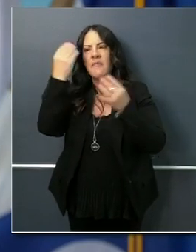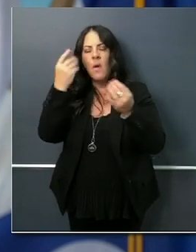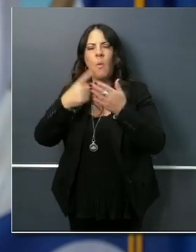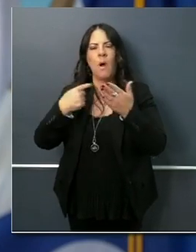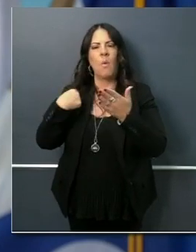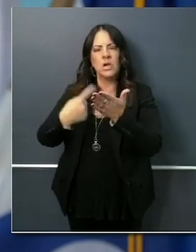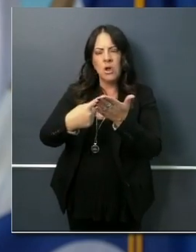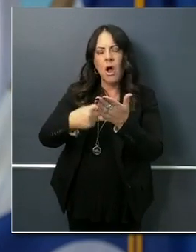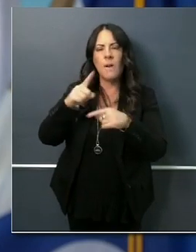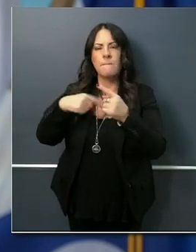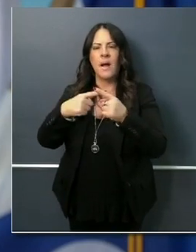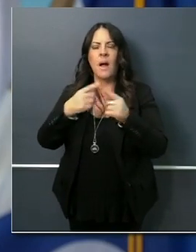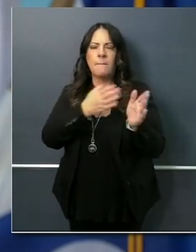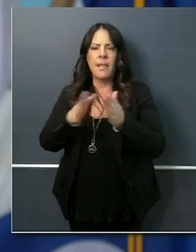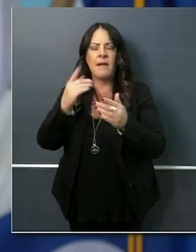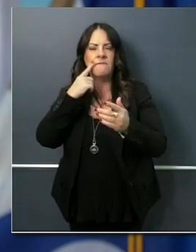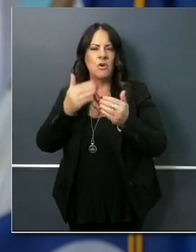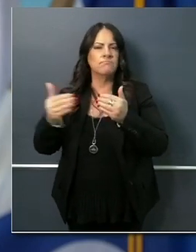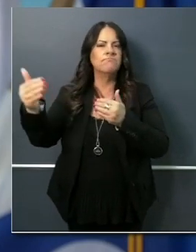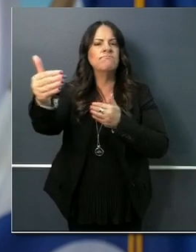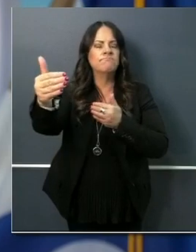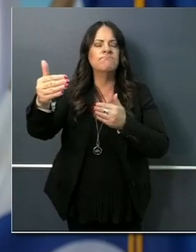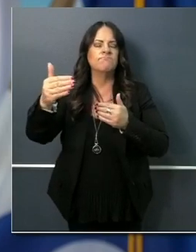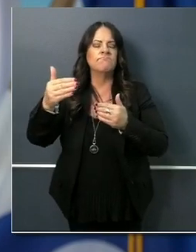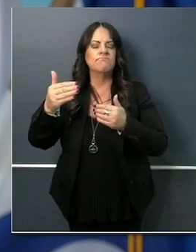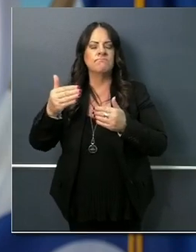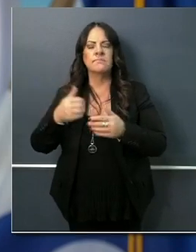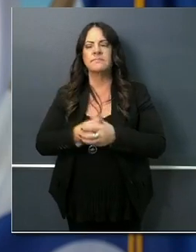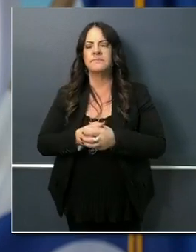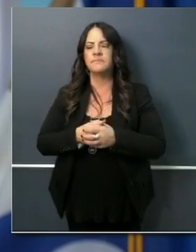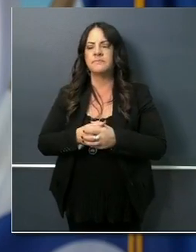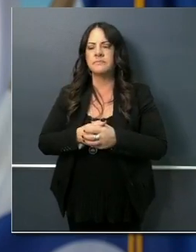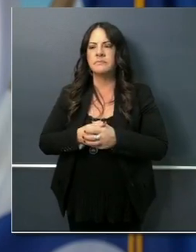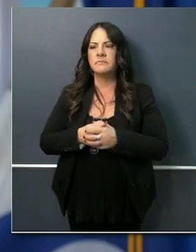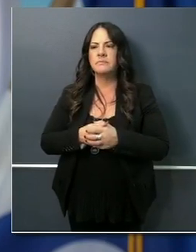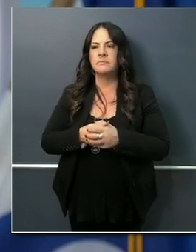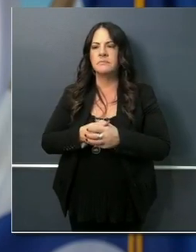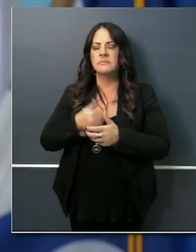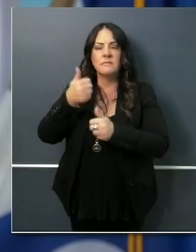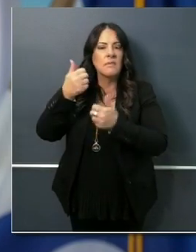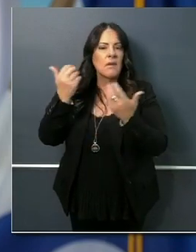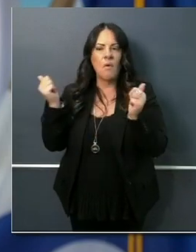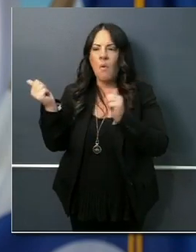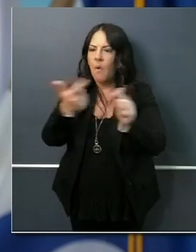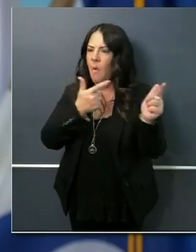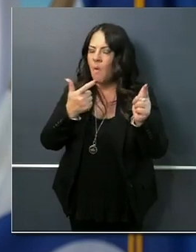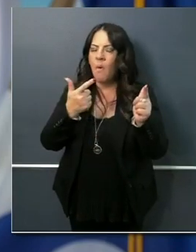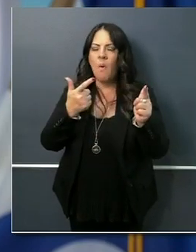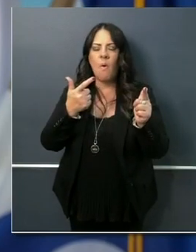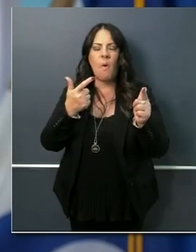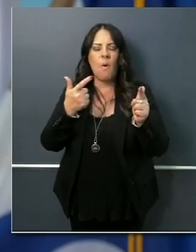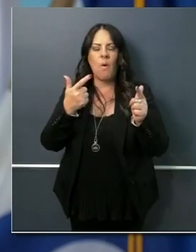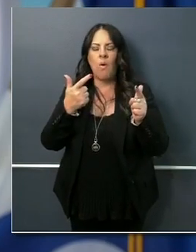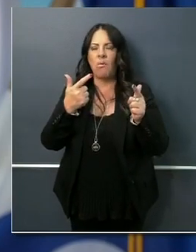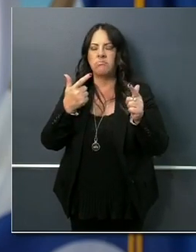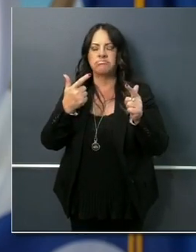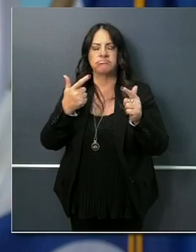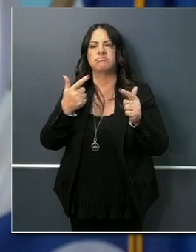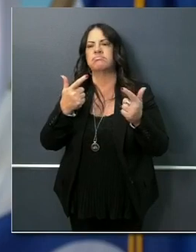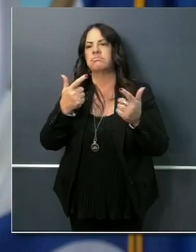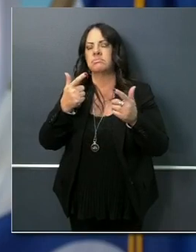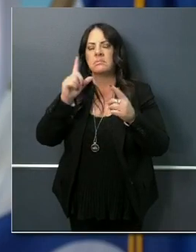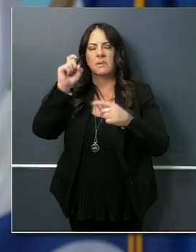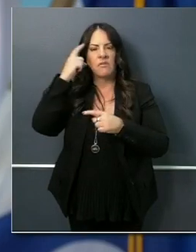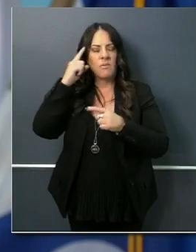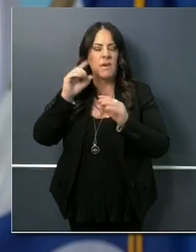we are looking to ask and get answered at every level of government, the dynamic nature of this, where there's no